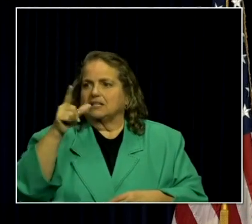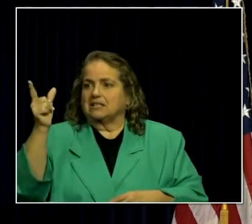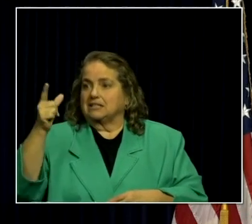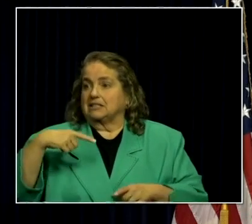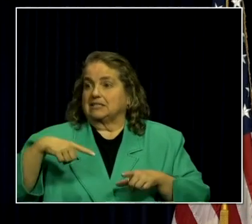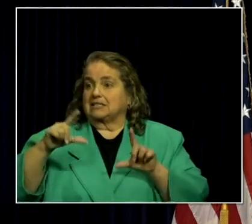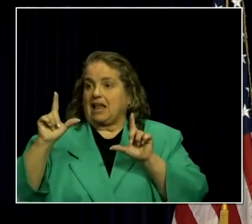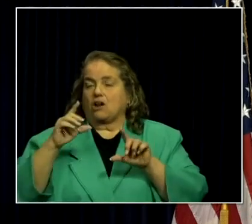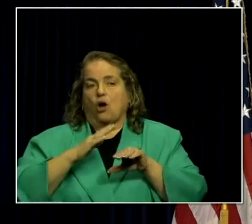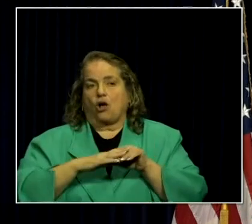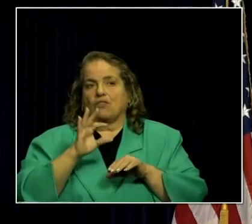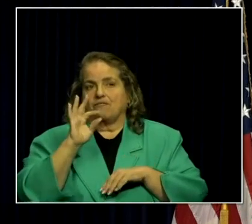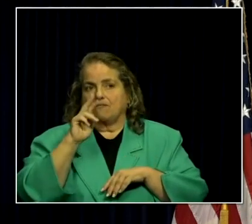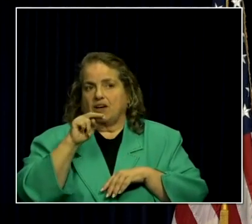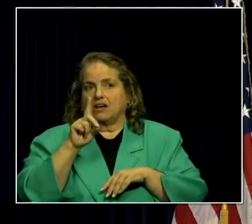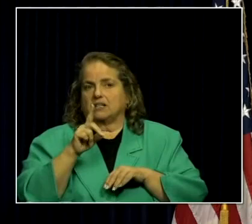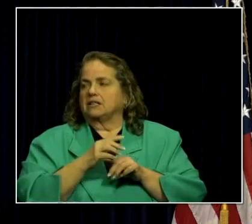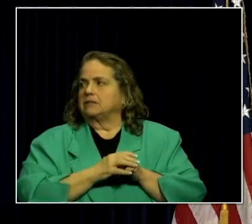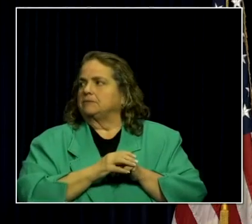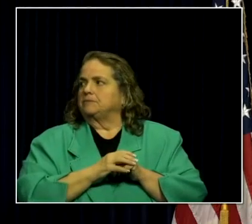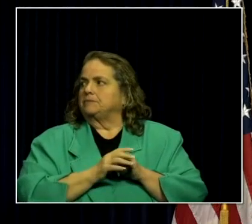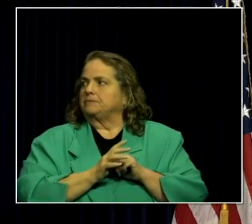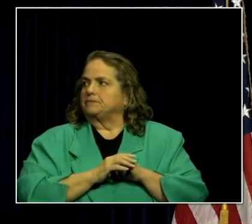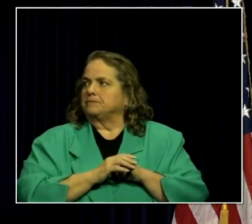on that fund. It is